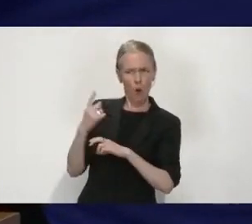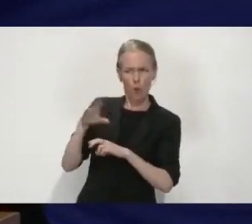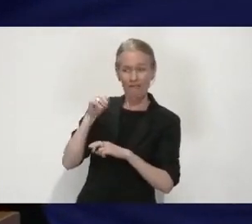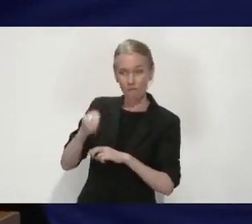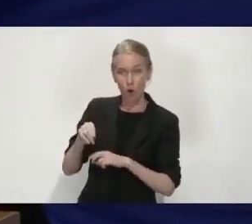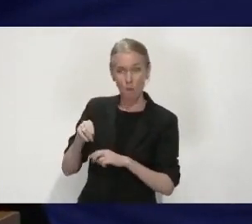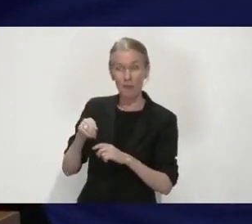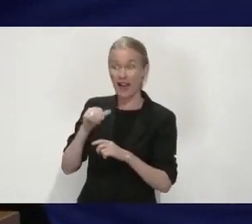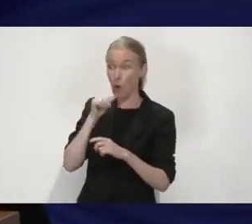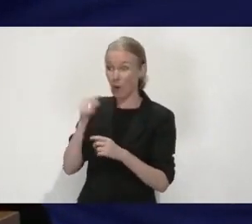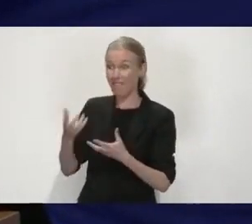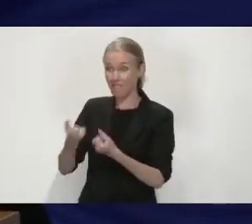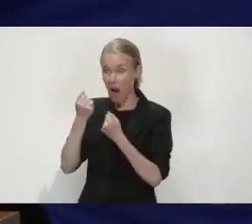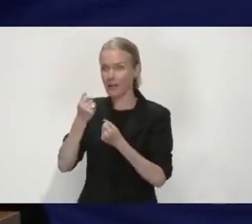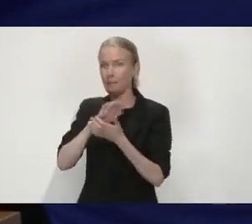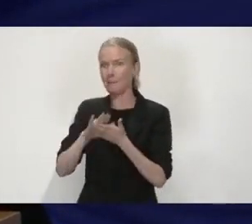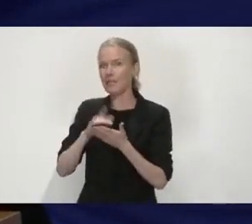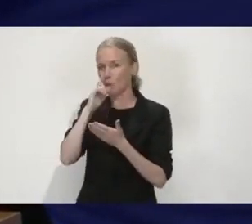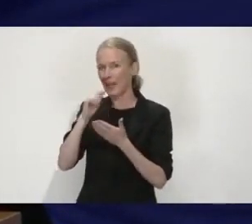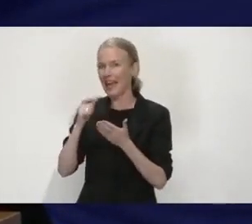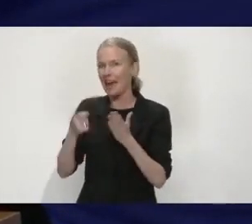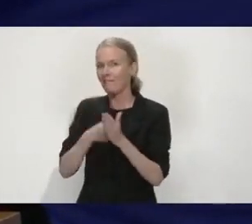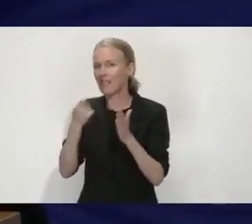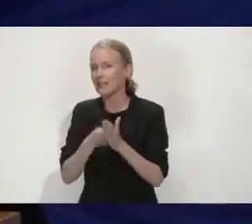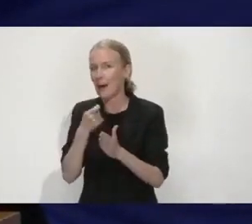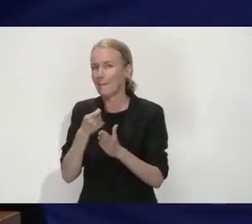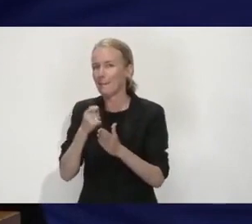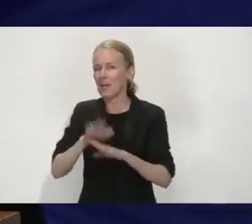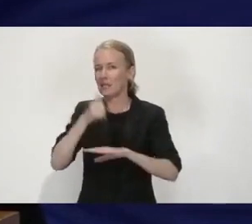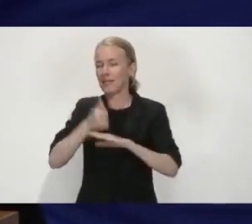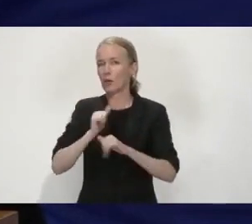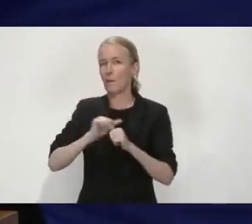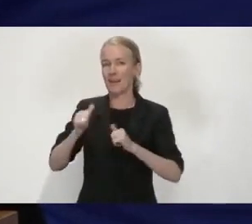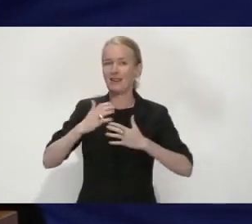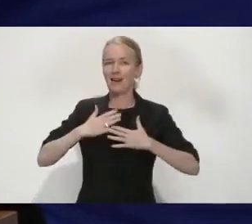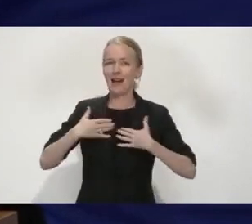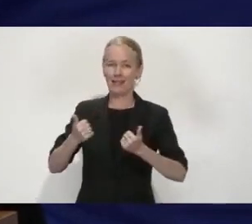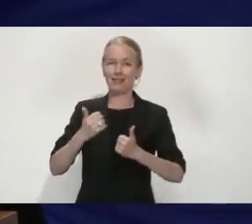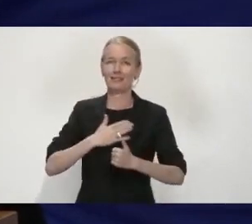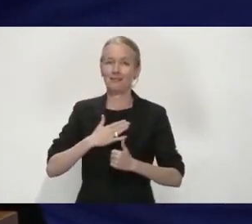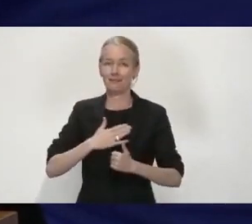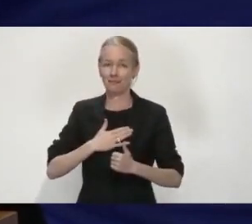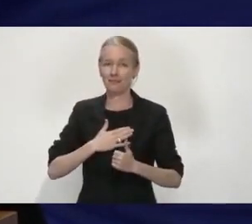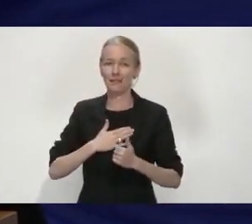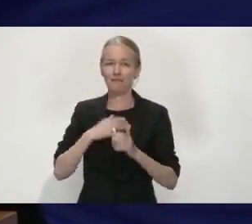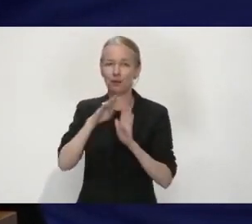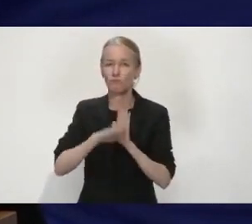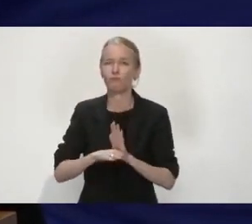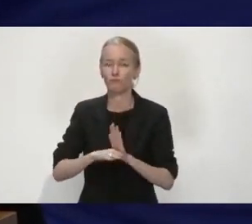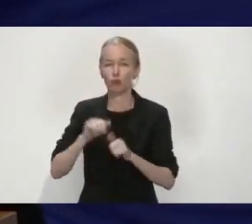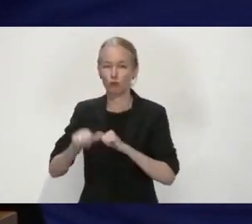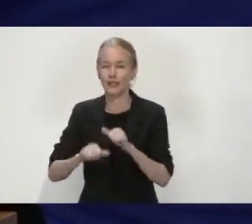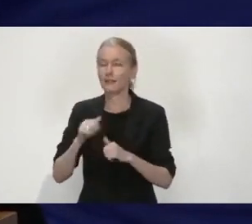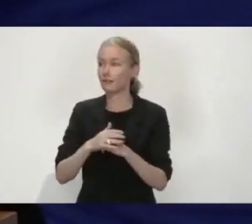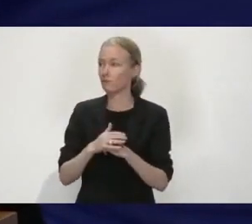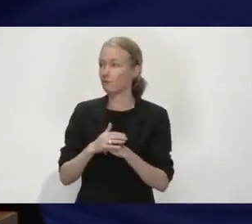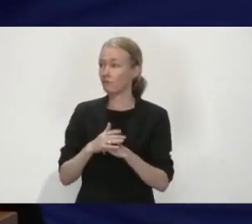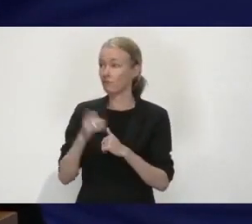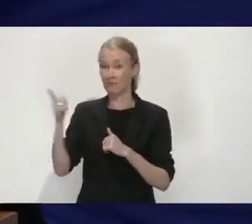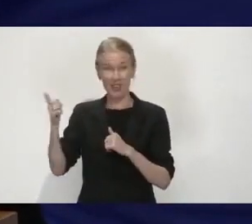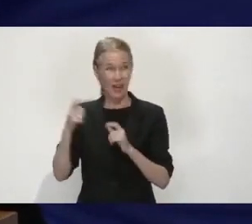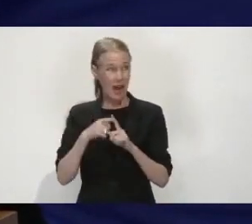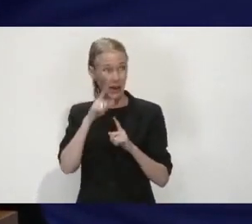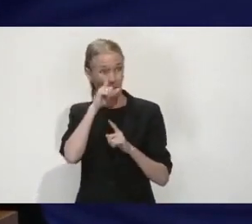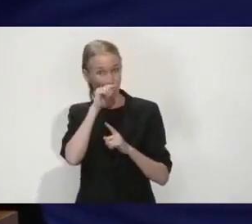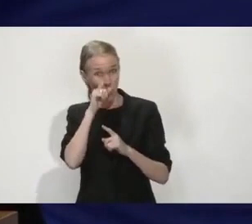clusters in the future. Run down all the leads though, and you just have to accept that we may never know. Oh, look, that could be the case,